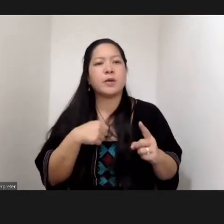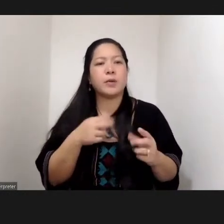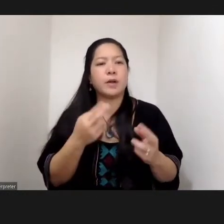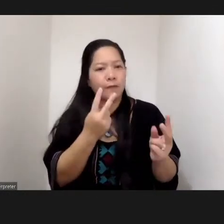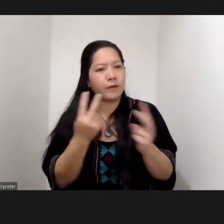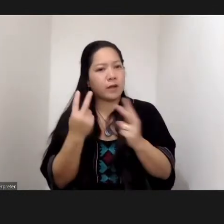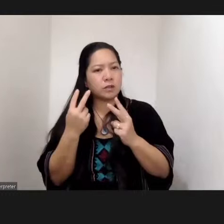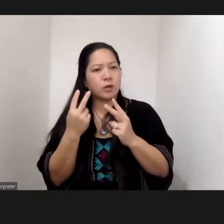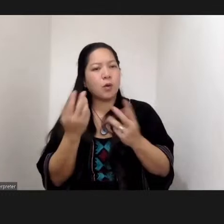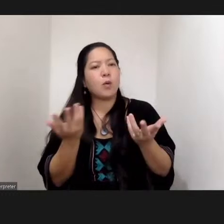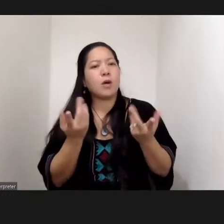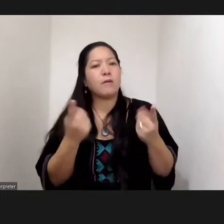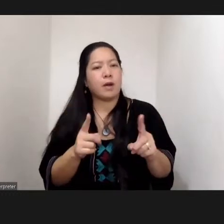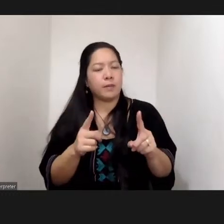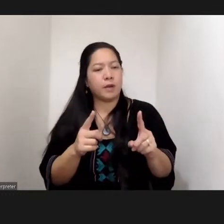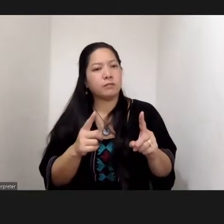situation.